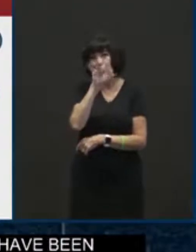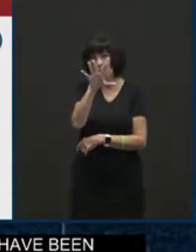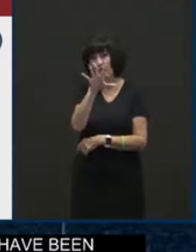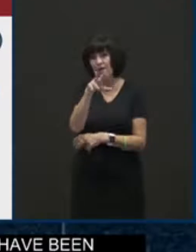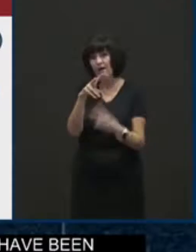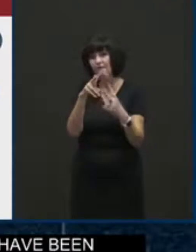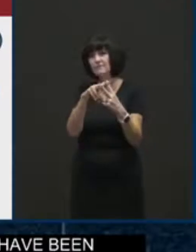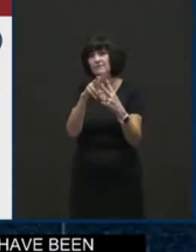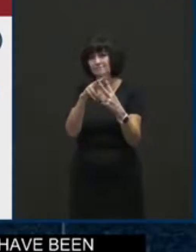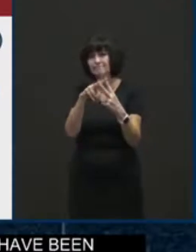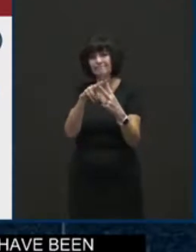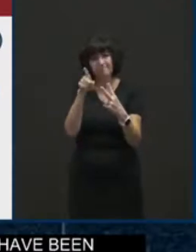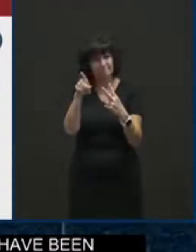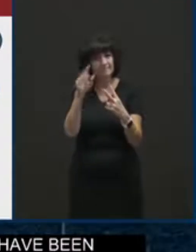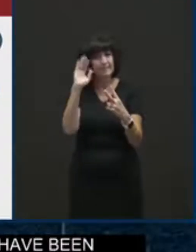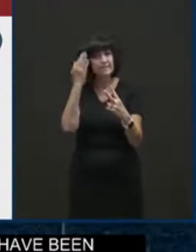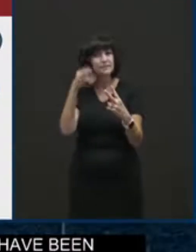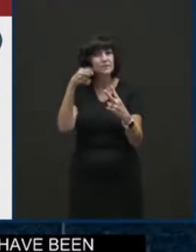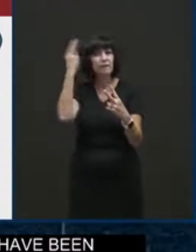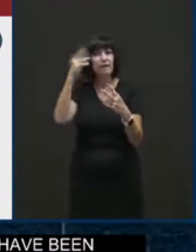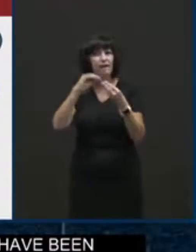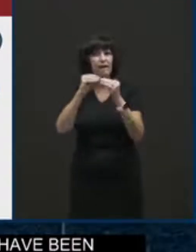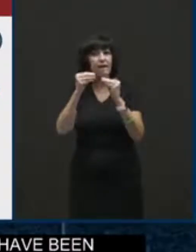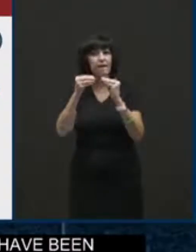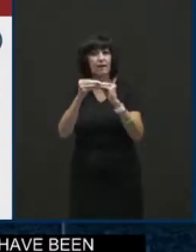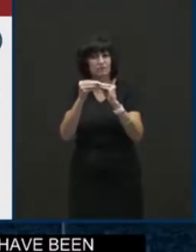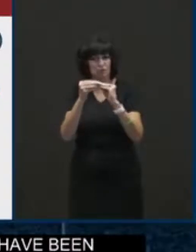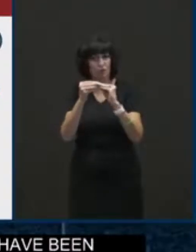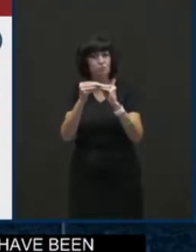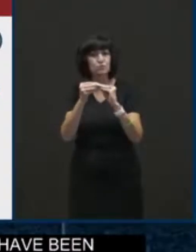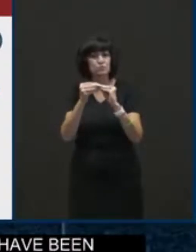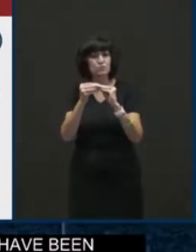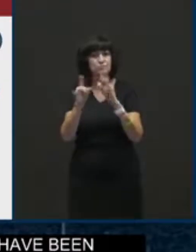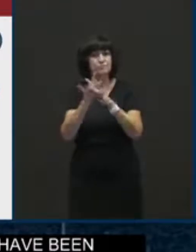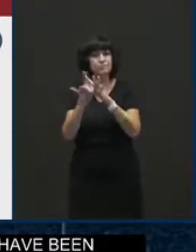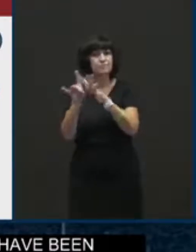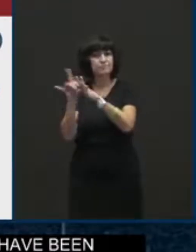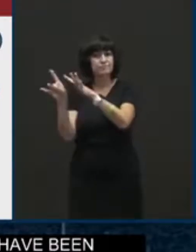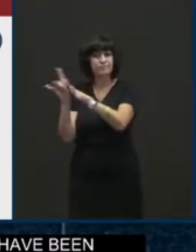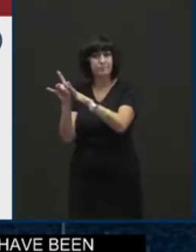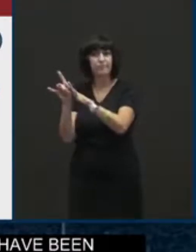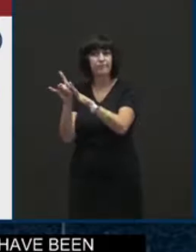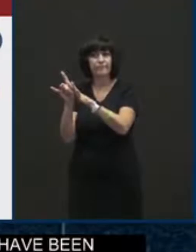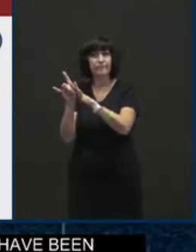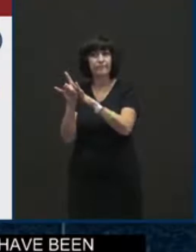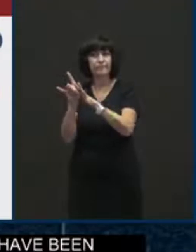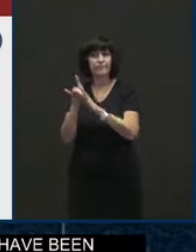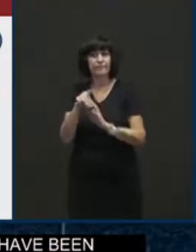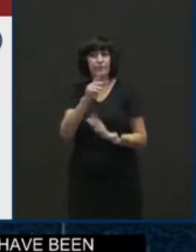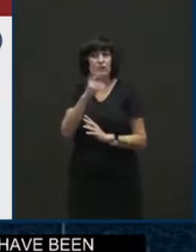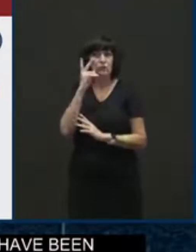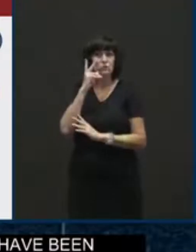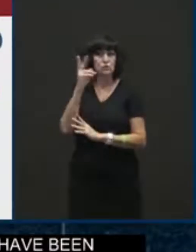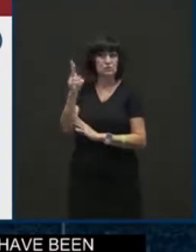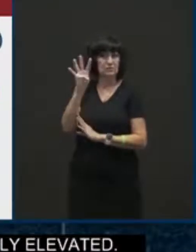been slightly elevated. So when you look on My Healthy Community, you'll see for Wilmington and those specific zip codes